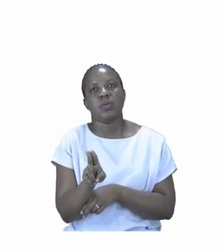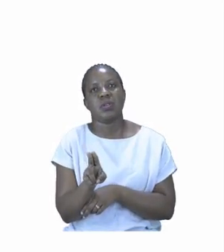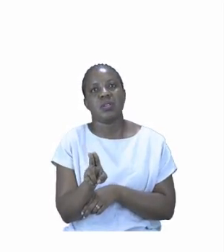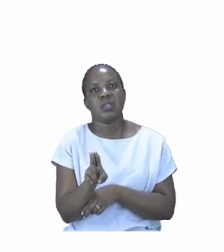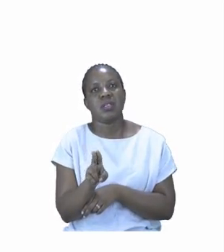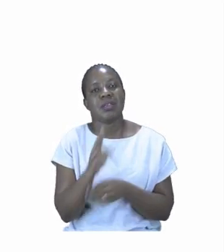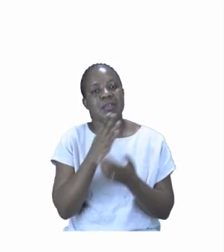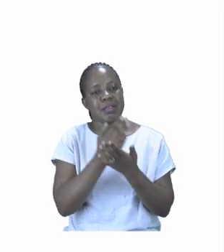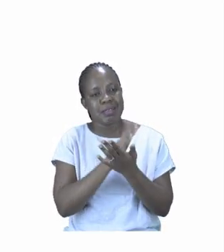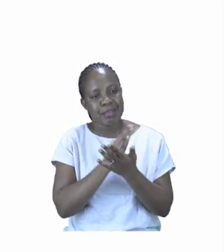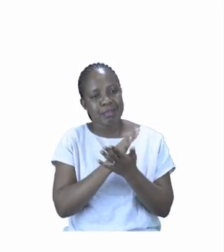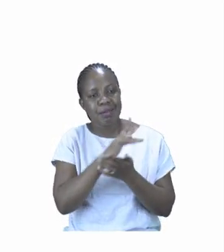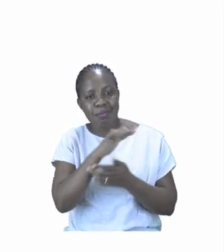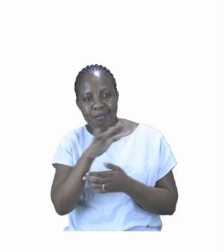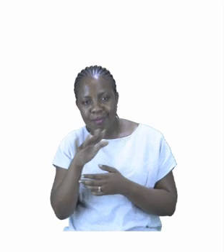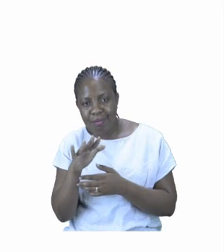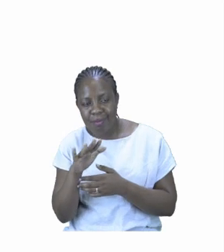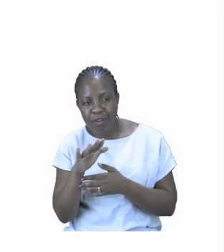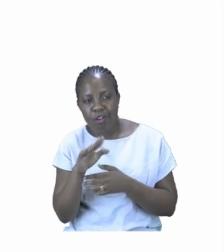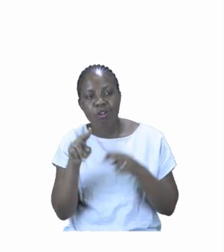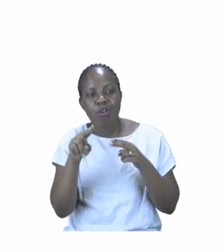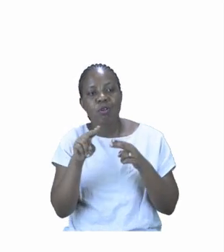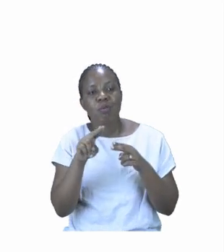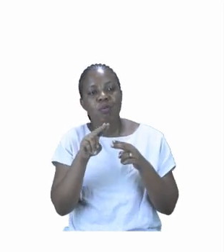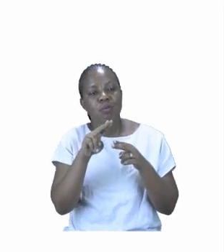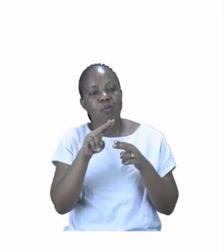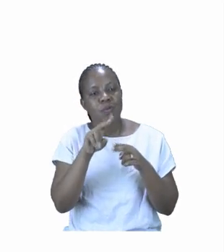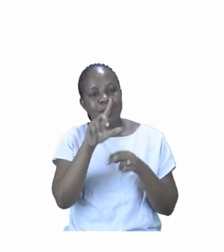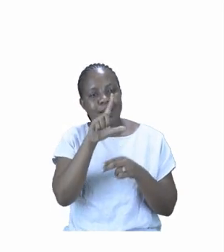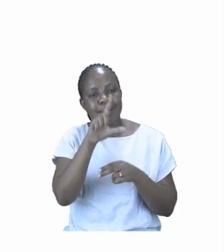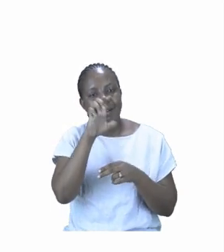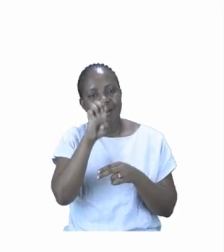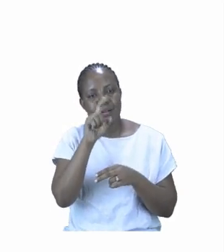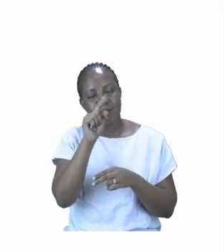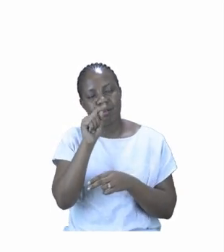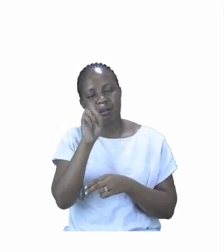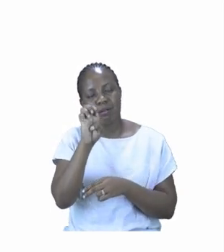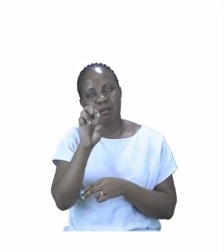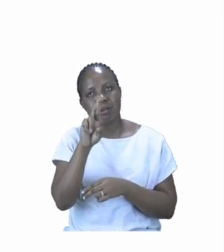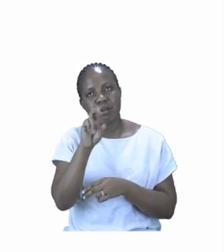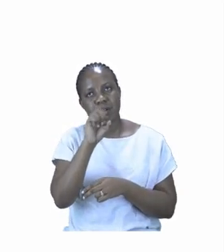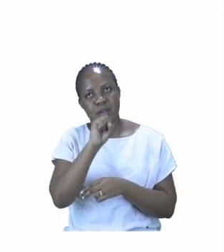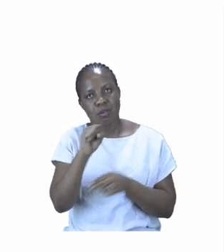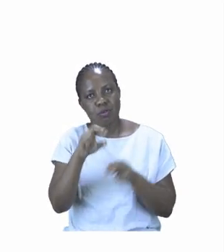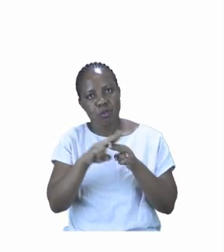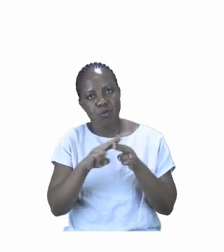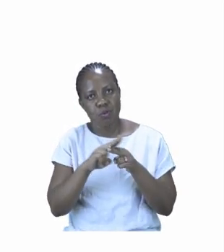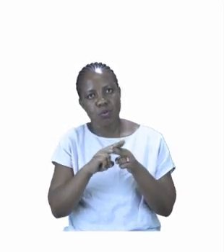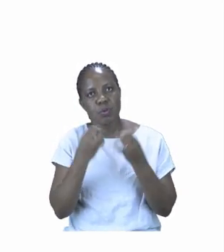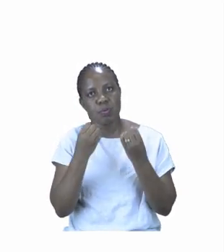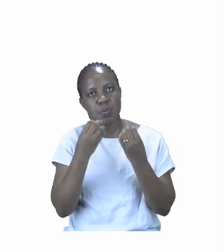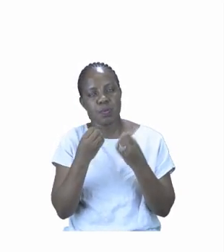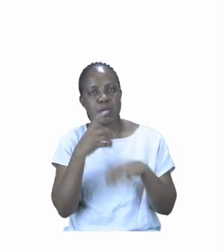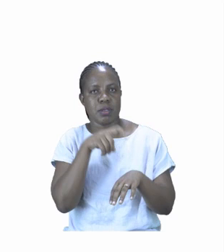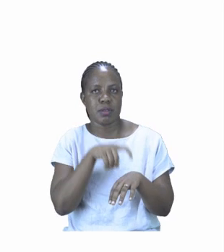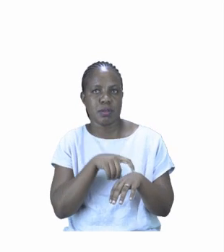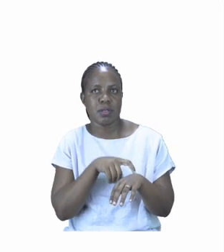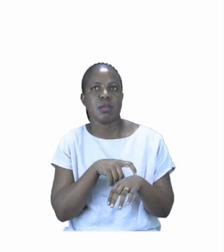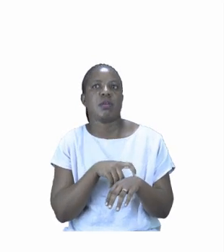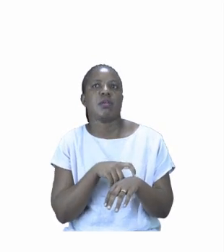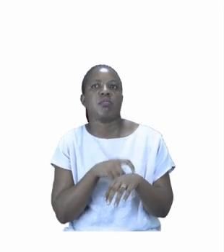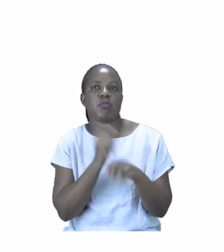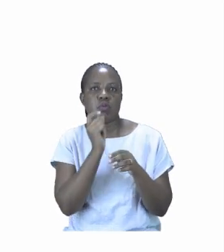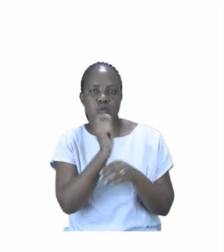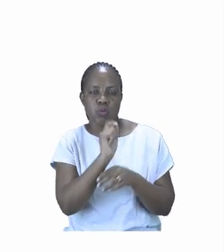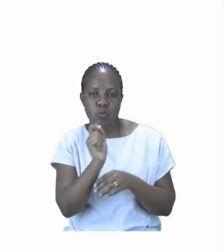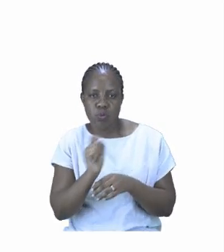times, as many times as it needs to complete the word correctly. After this, double